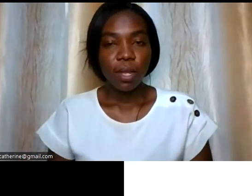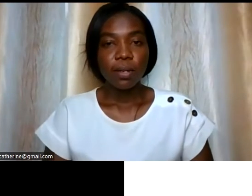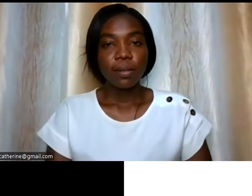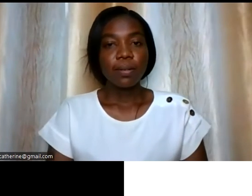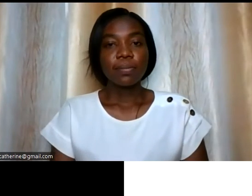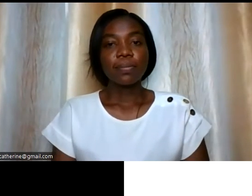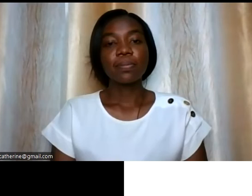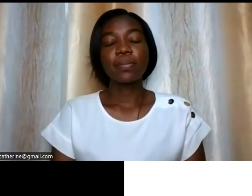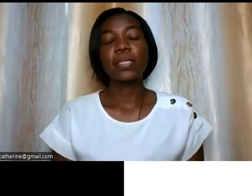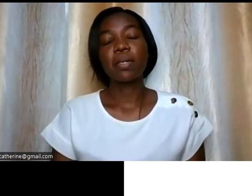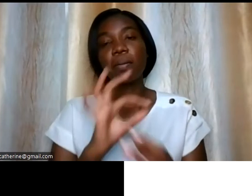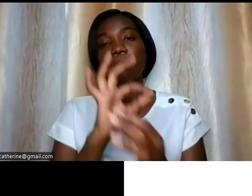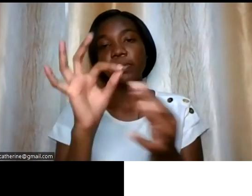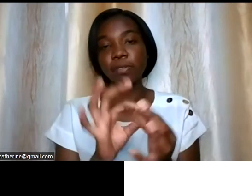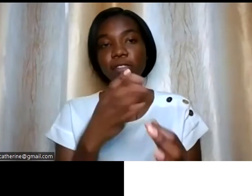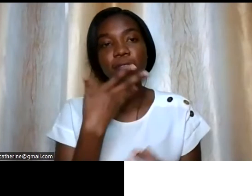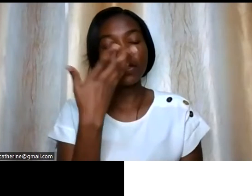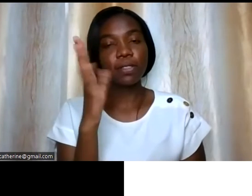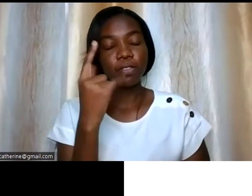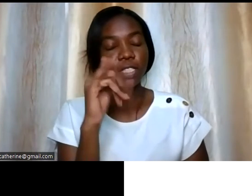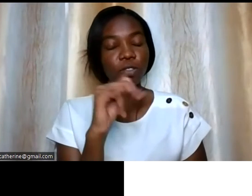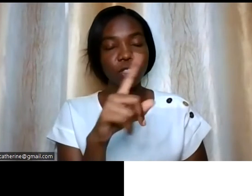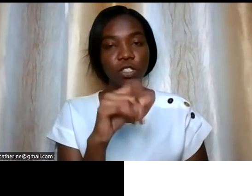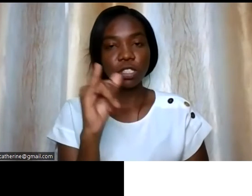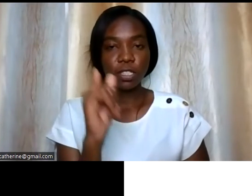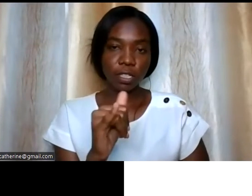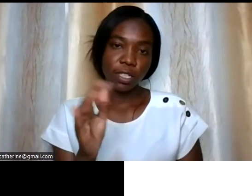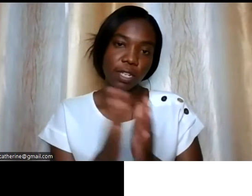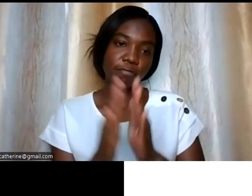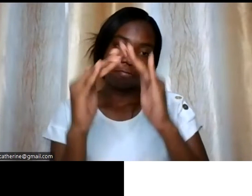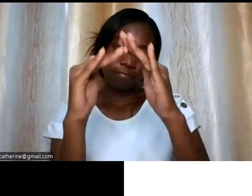precise feedback to that question. On to the next one.